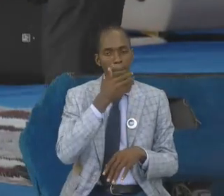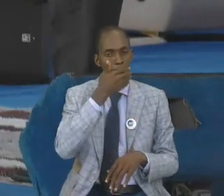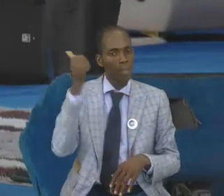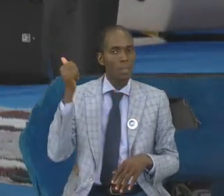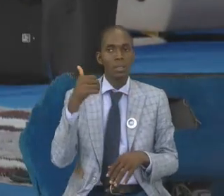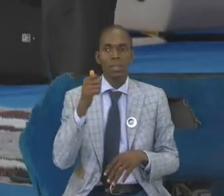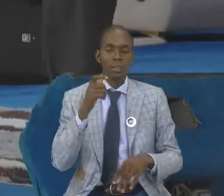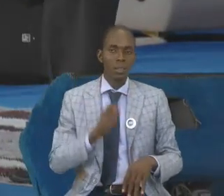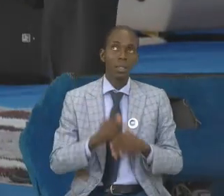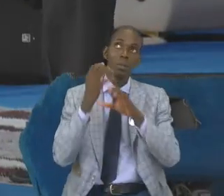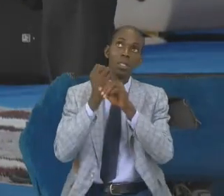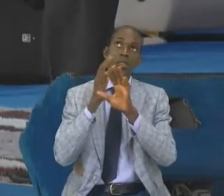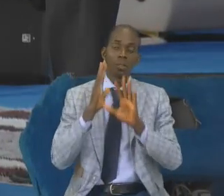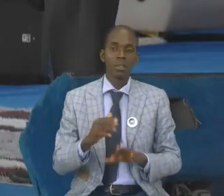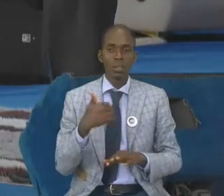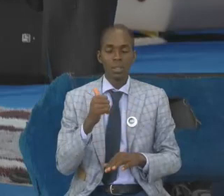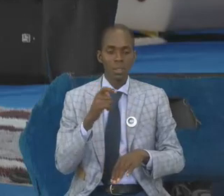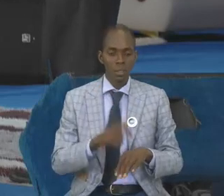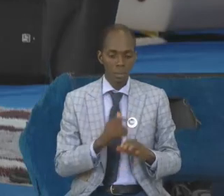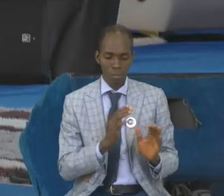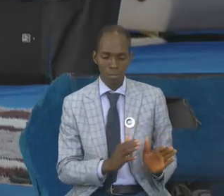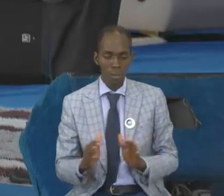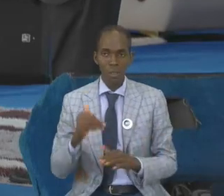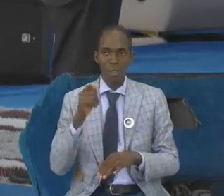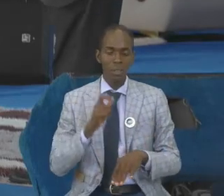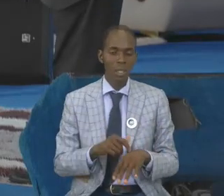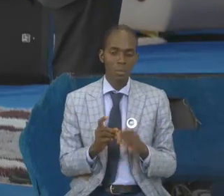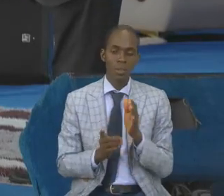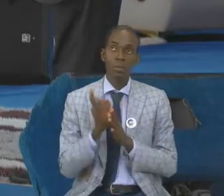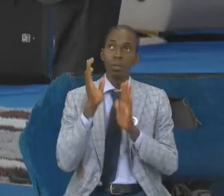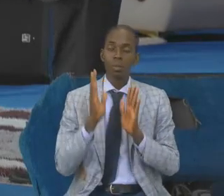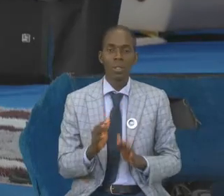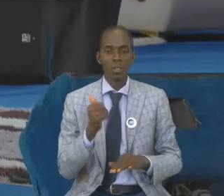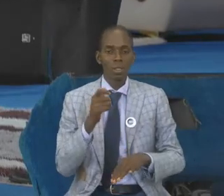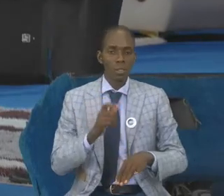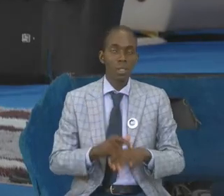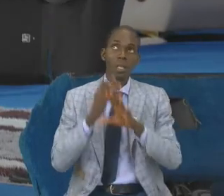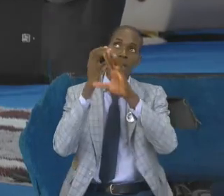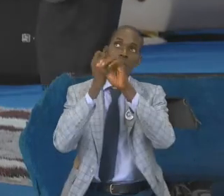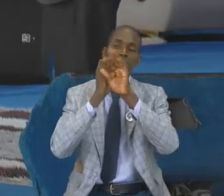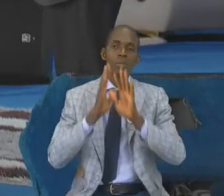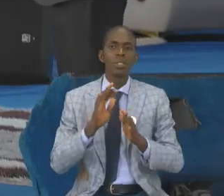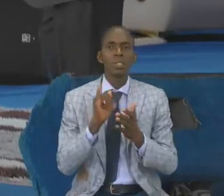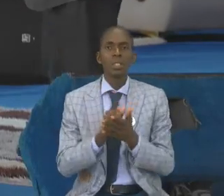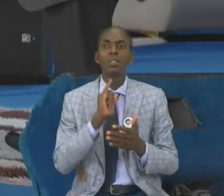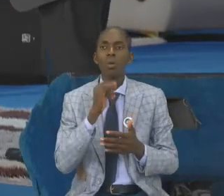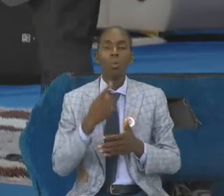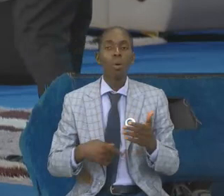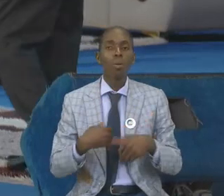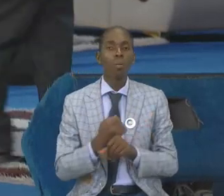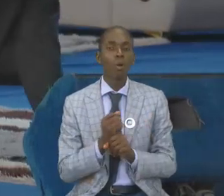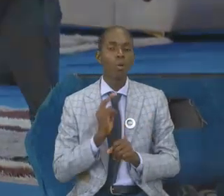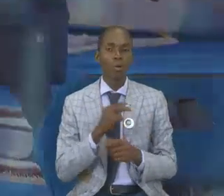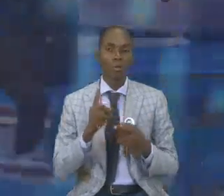times planner, 10 times developer, and 10 times achiever. That's what makes us to achieve. That's why